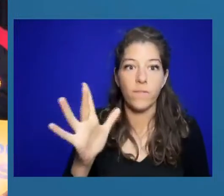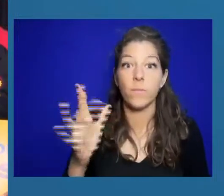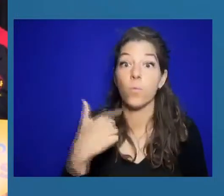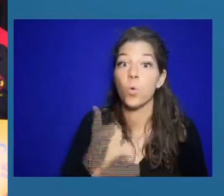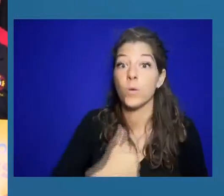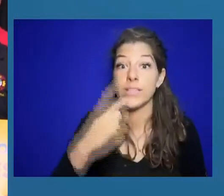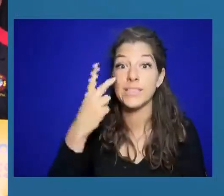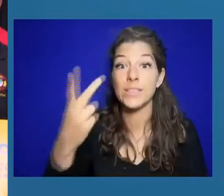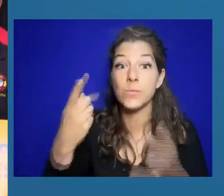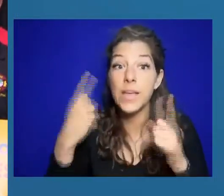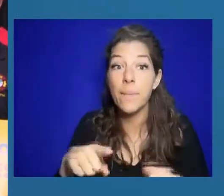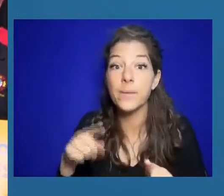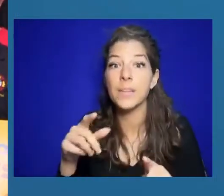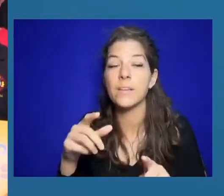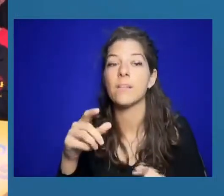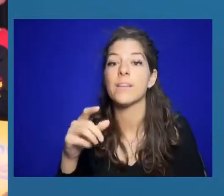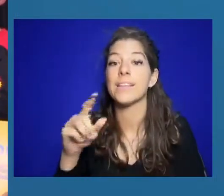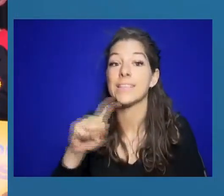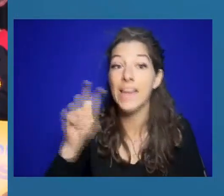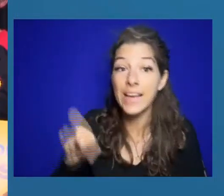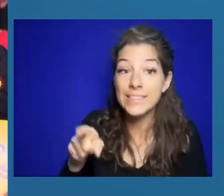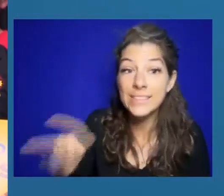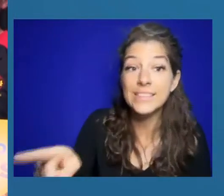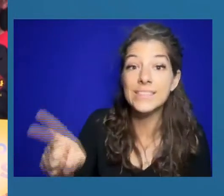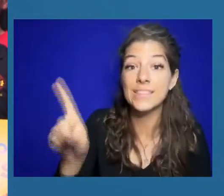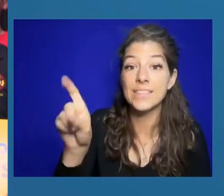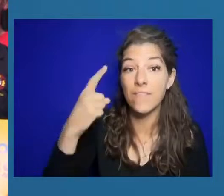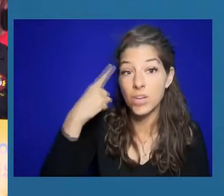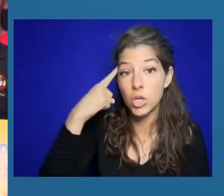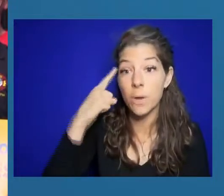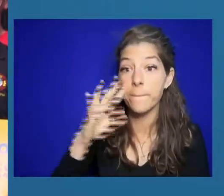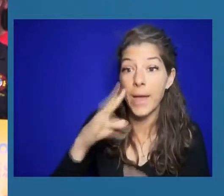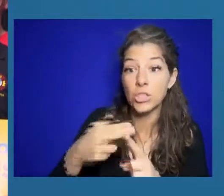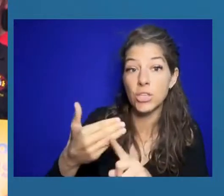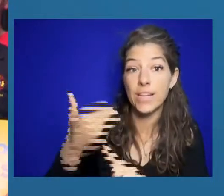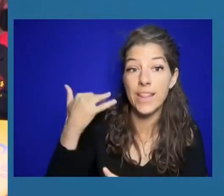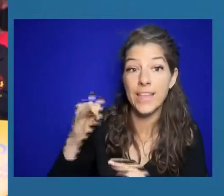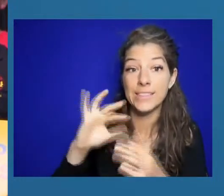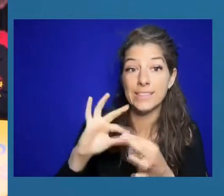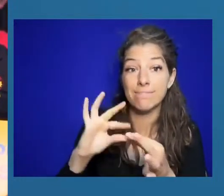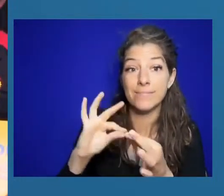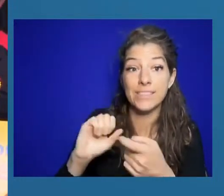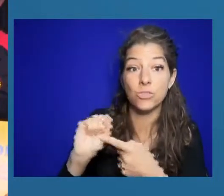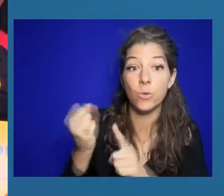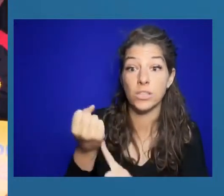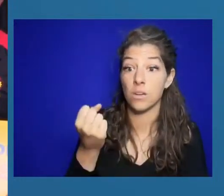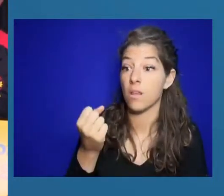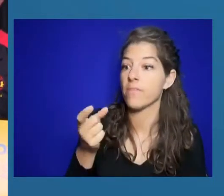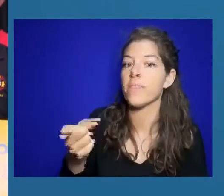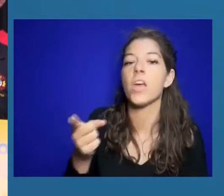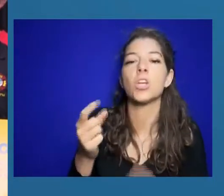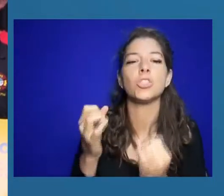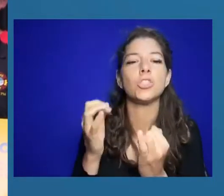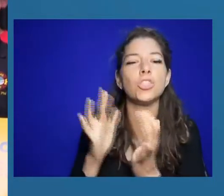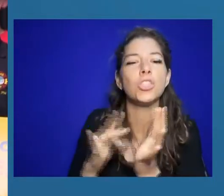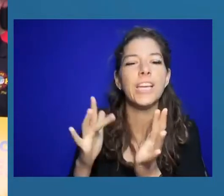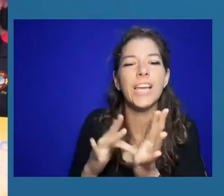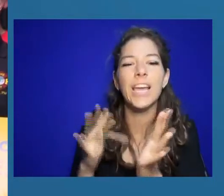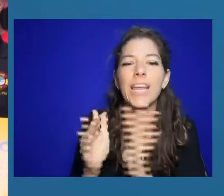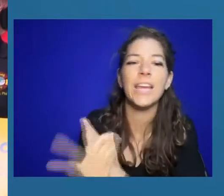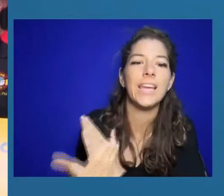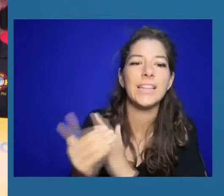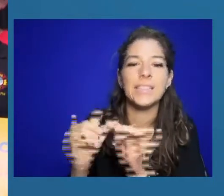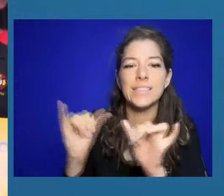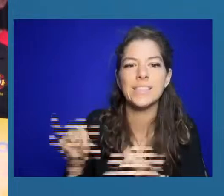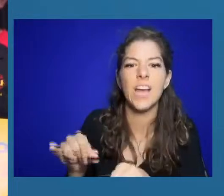what's happening down in Texas, as the governor had mentioned, you want to talk about un-American? They're cheating the system, they're rigging the